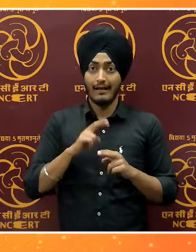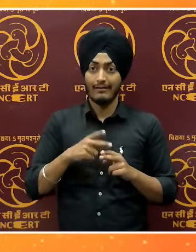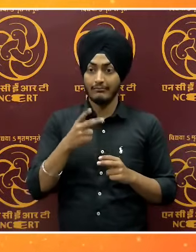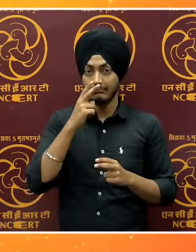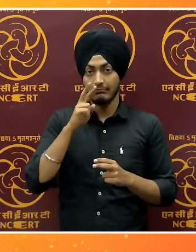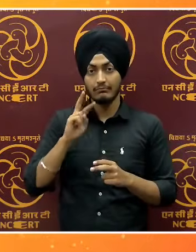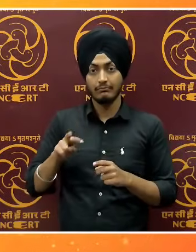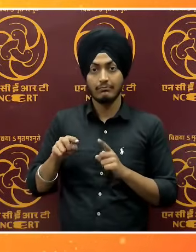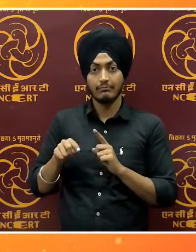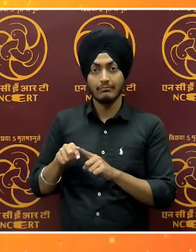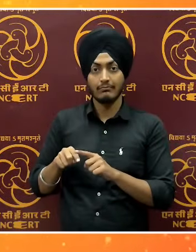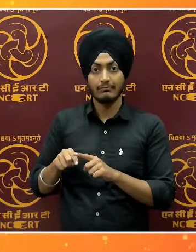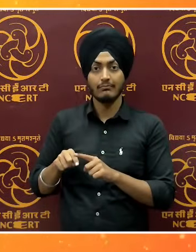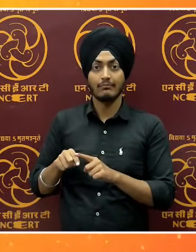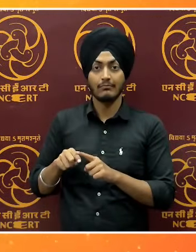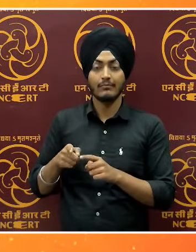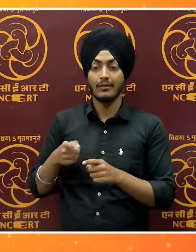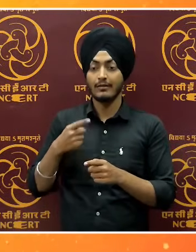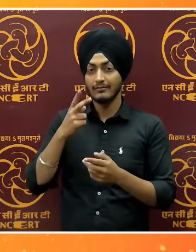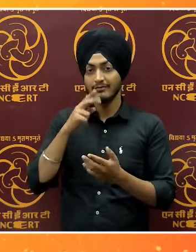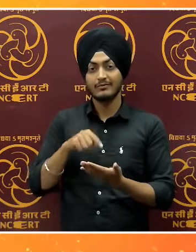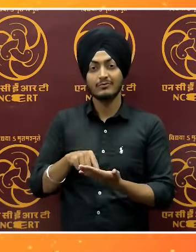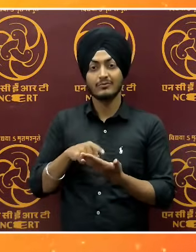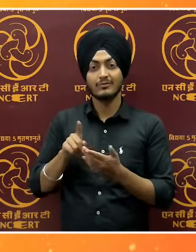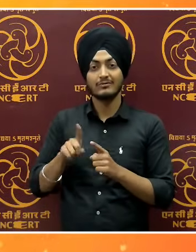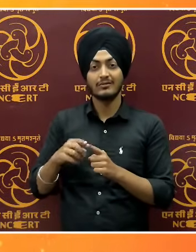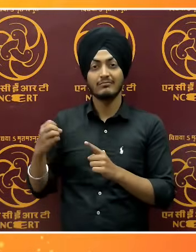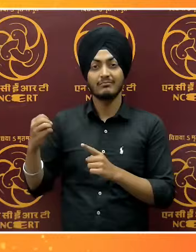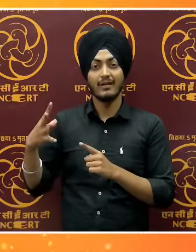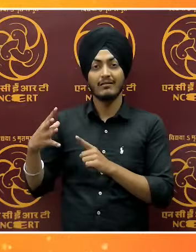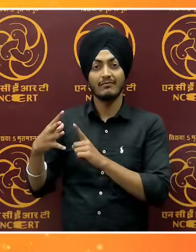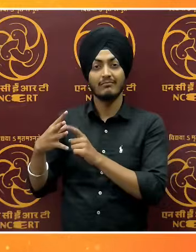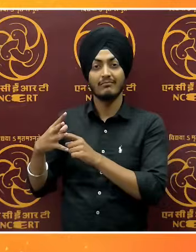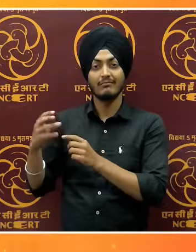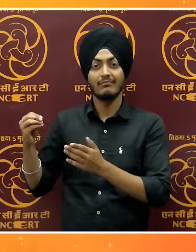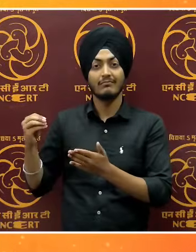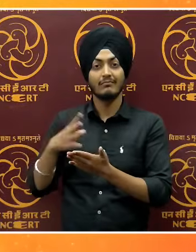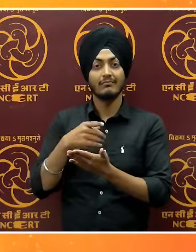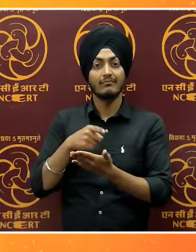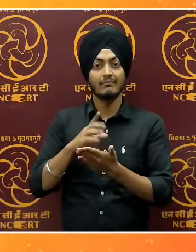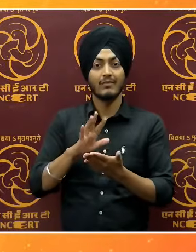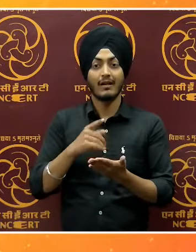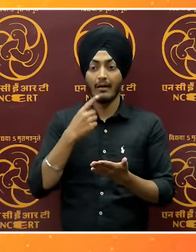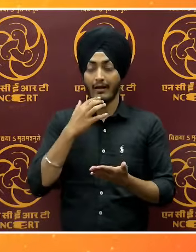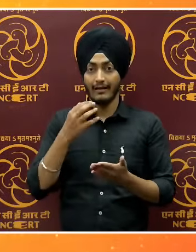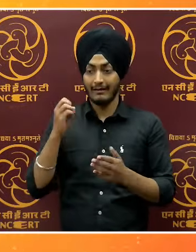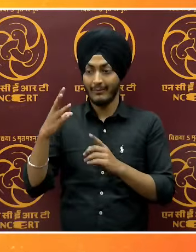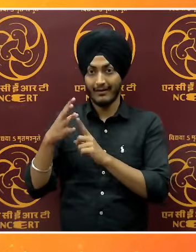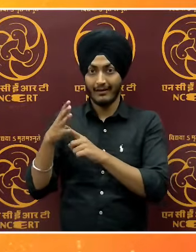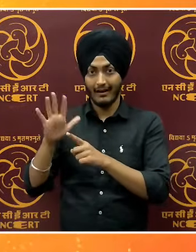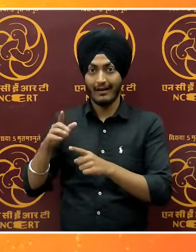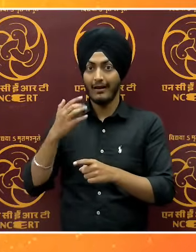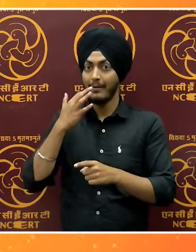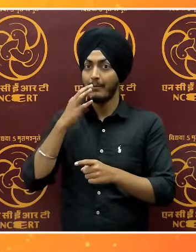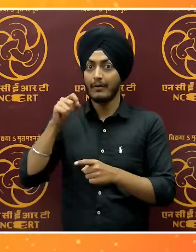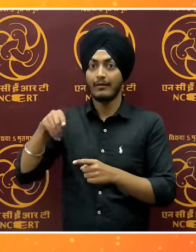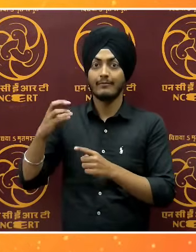look at here, it looks like light, but it is not light. Now look at this. This